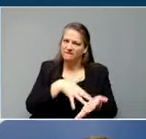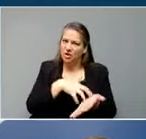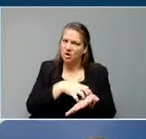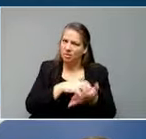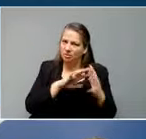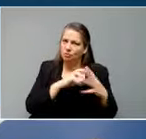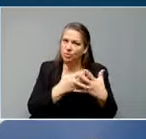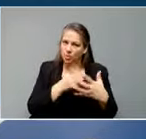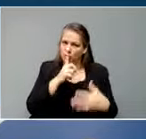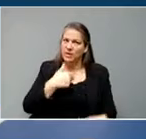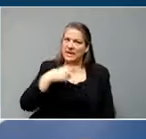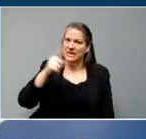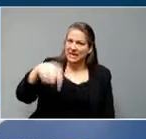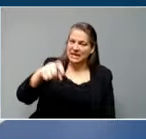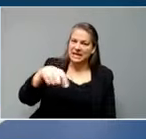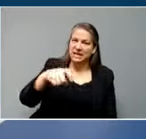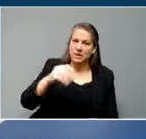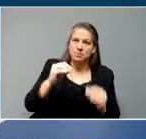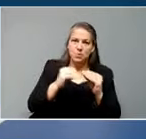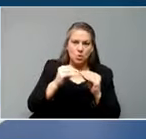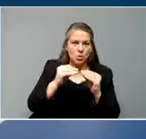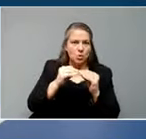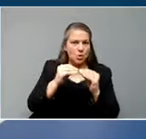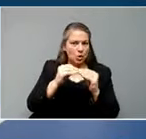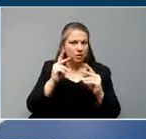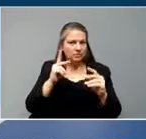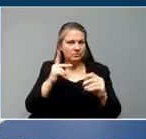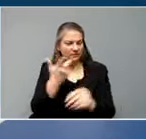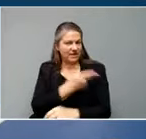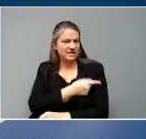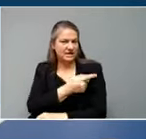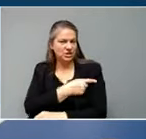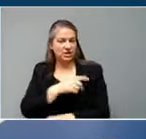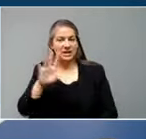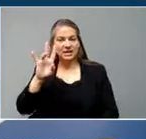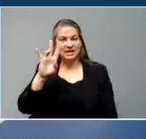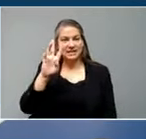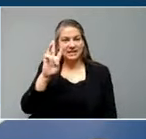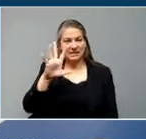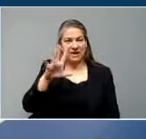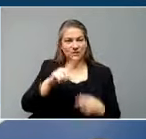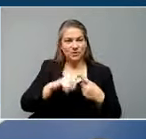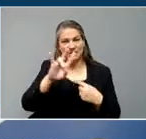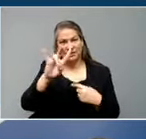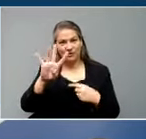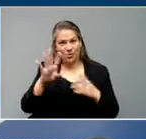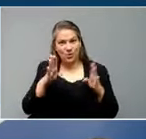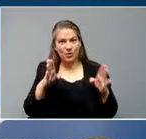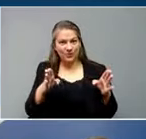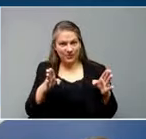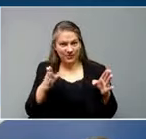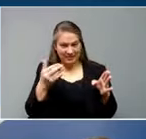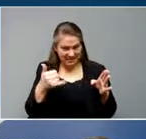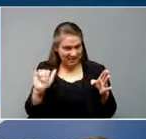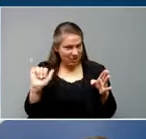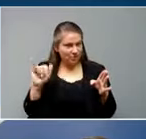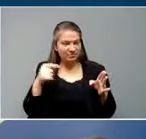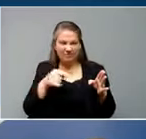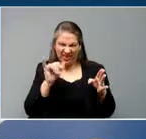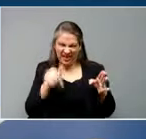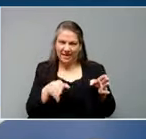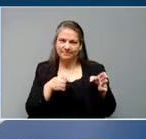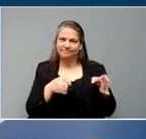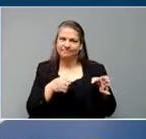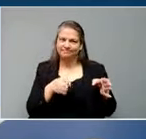need to get that rest of that population vaccinated. 65 to 74 continues to be the demographic that is